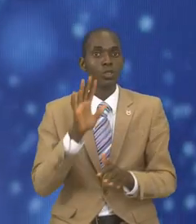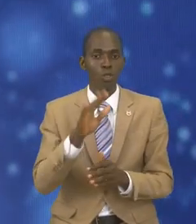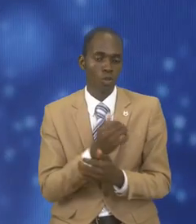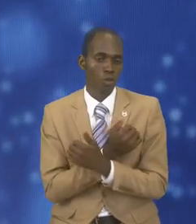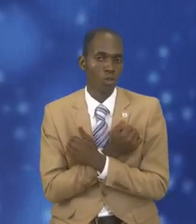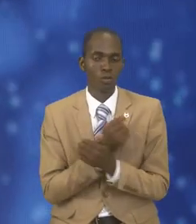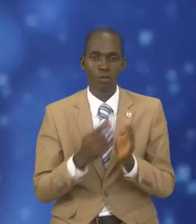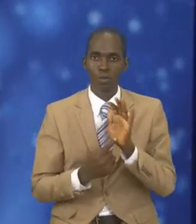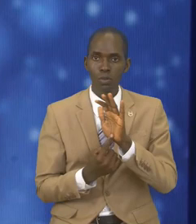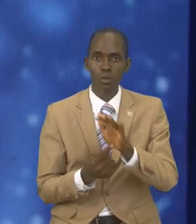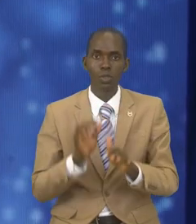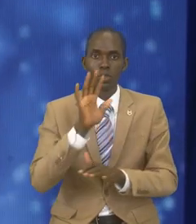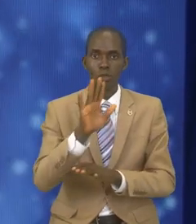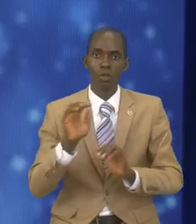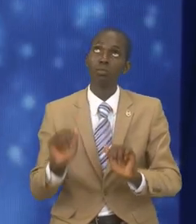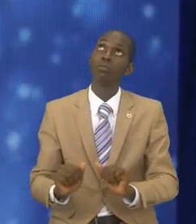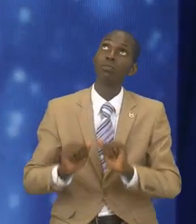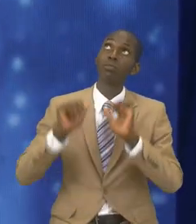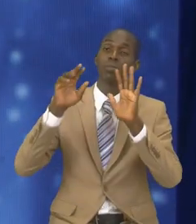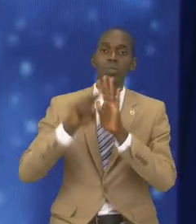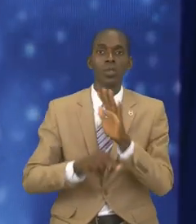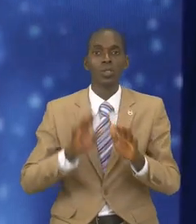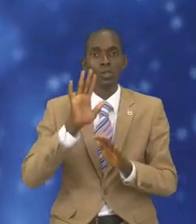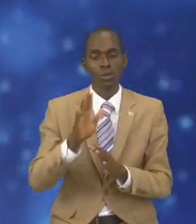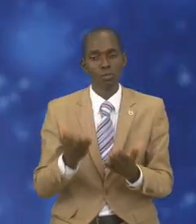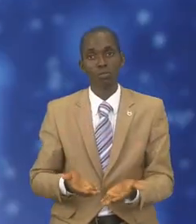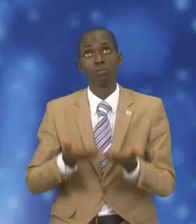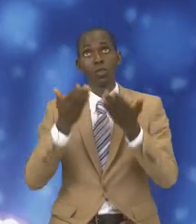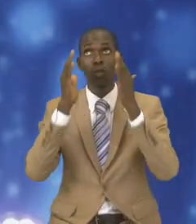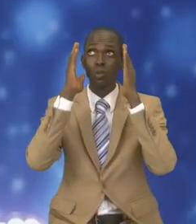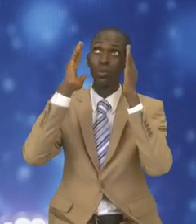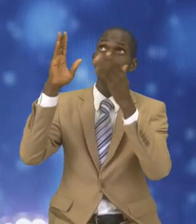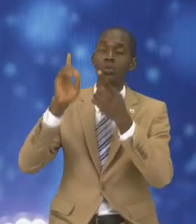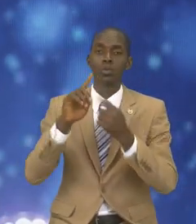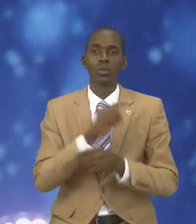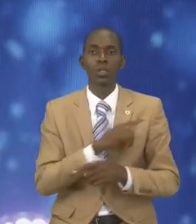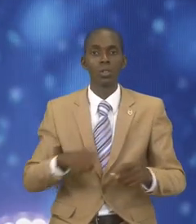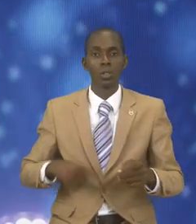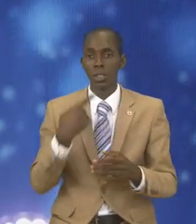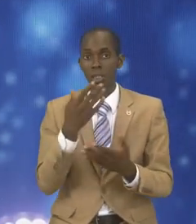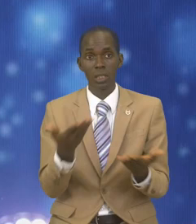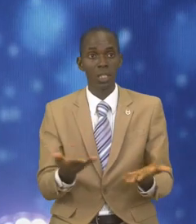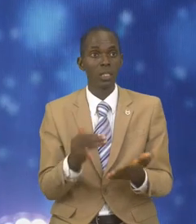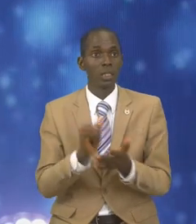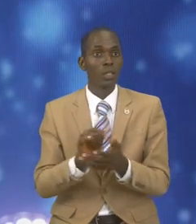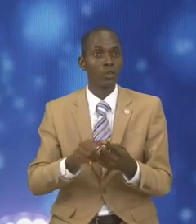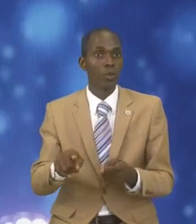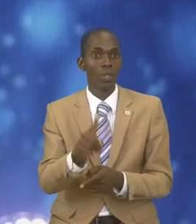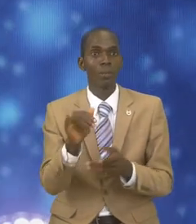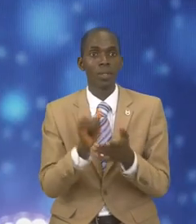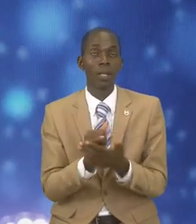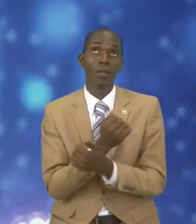show your consecration and your concentration on the Lord. He said, to them that love him and